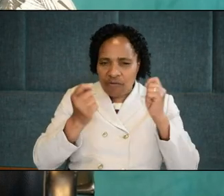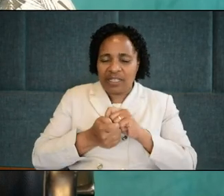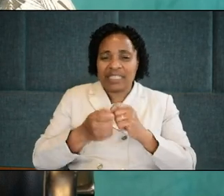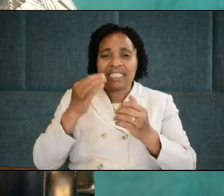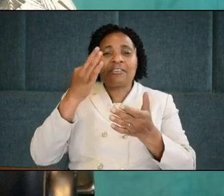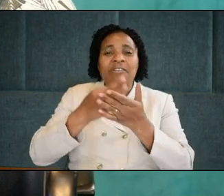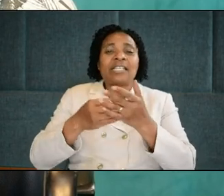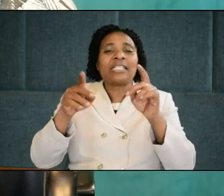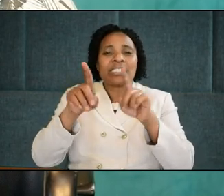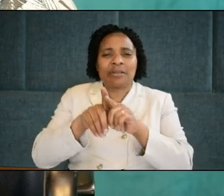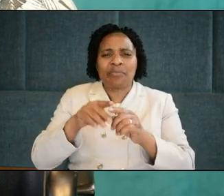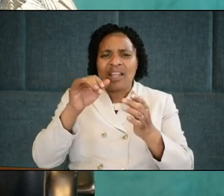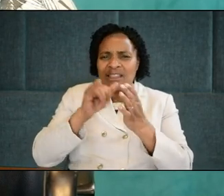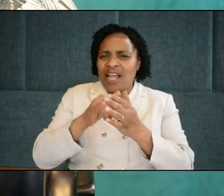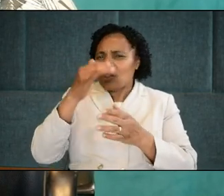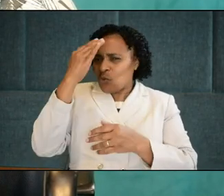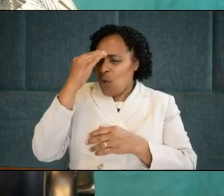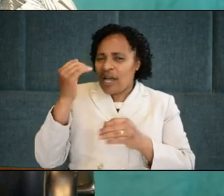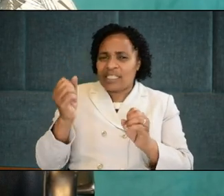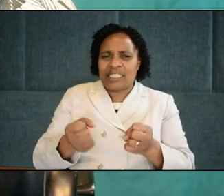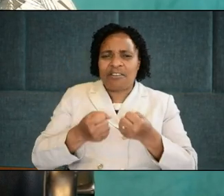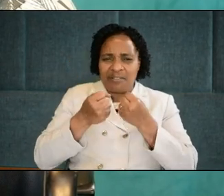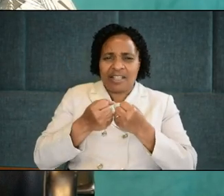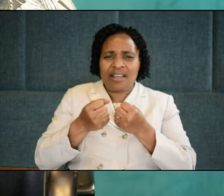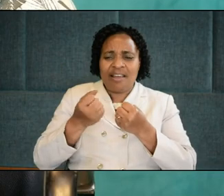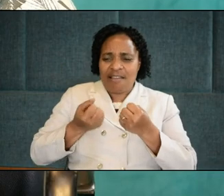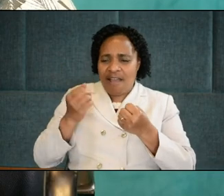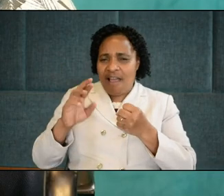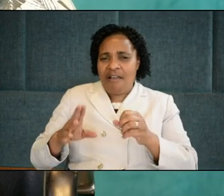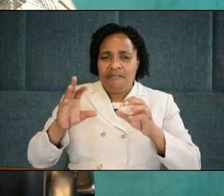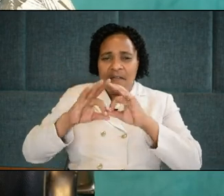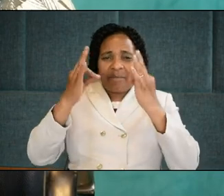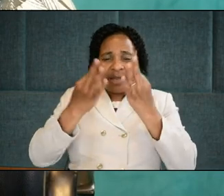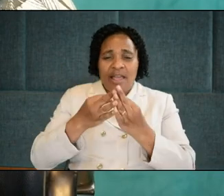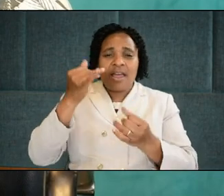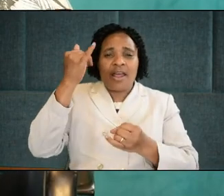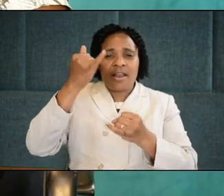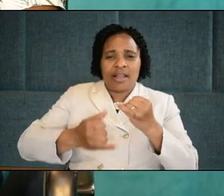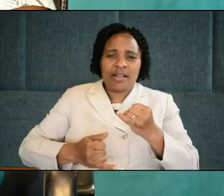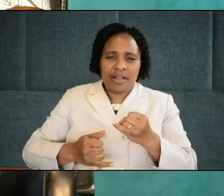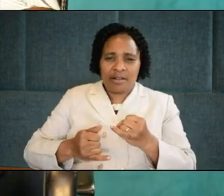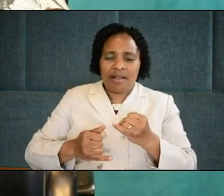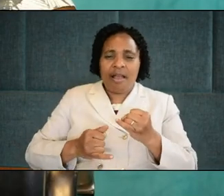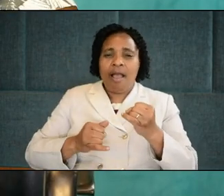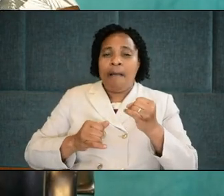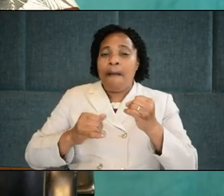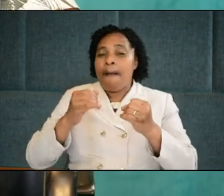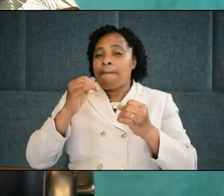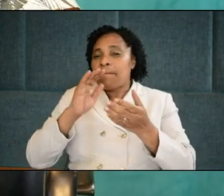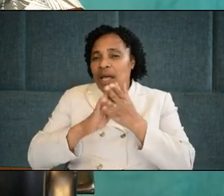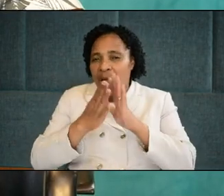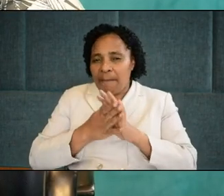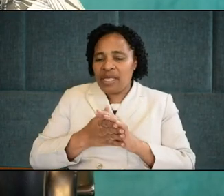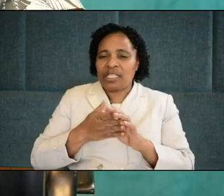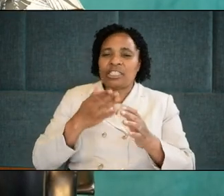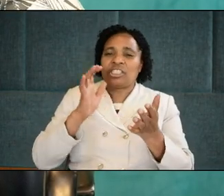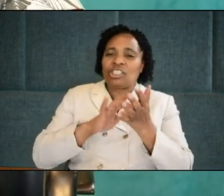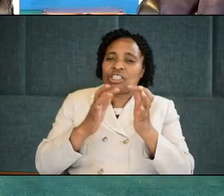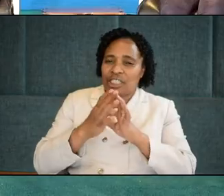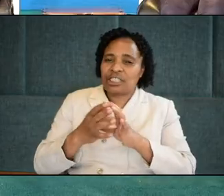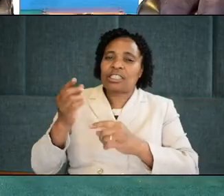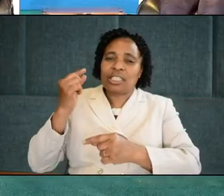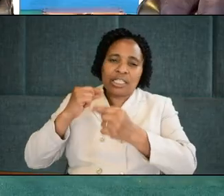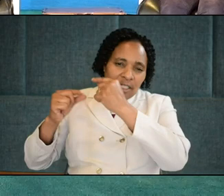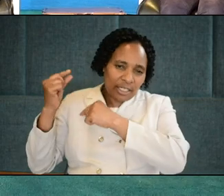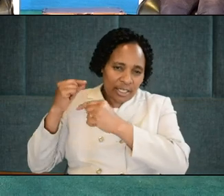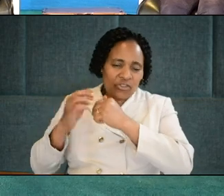faith as well. And that's why she was saved, her and her family. And she ended up being one of Jesus' ancestors. Yeah.